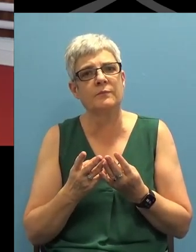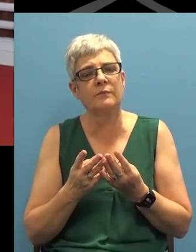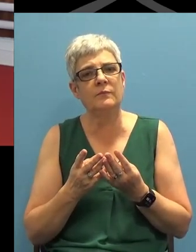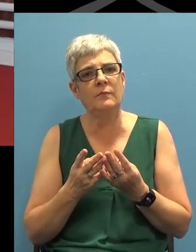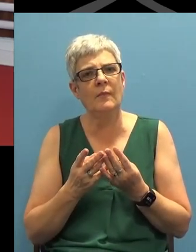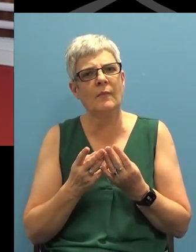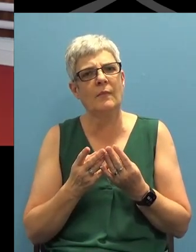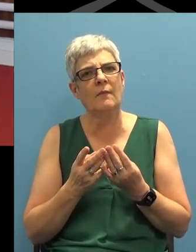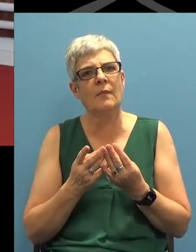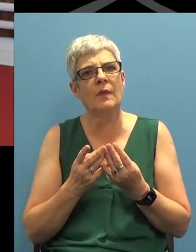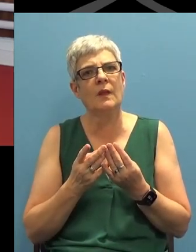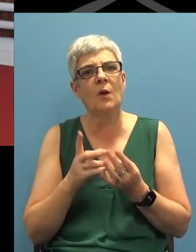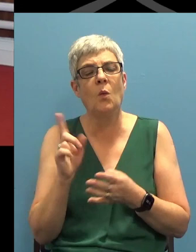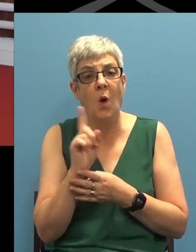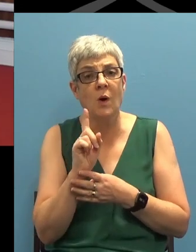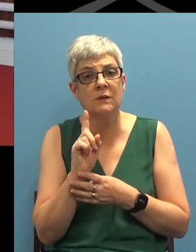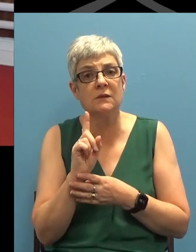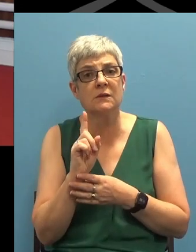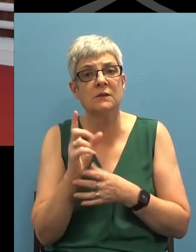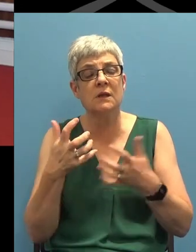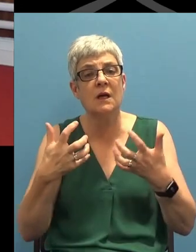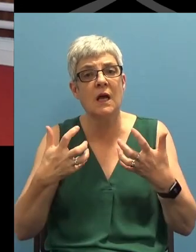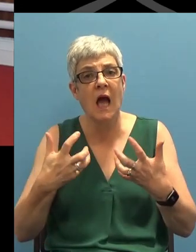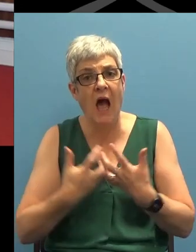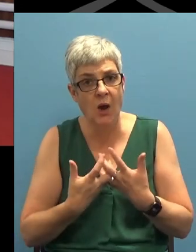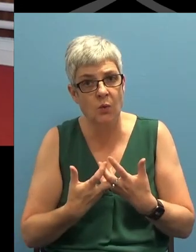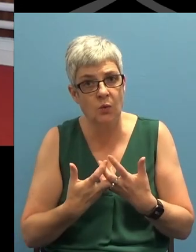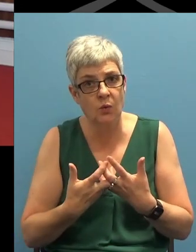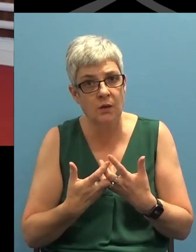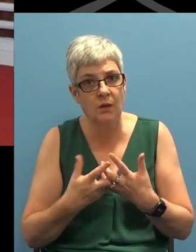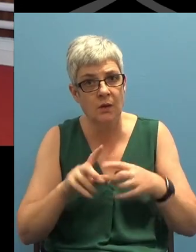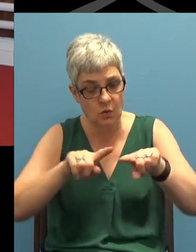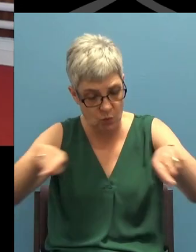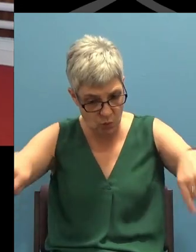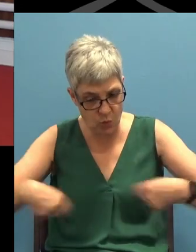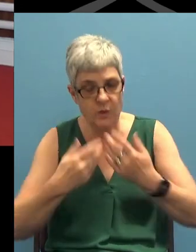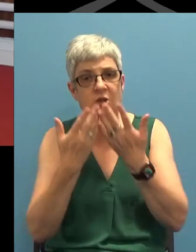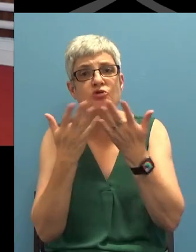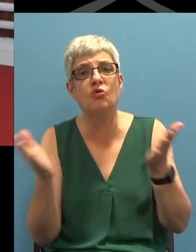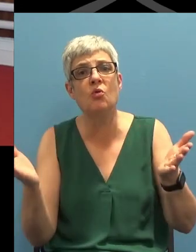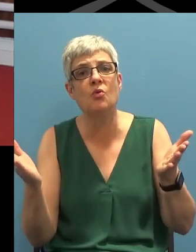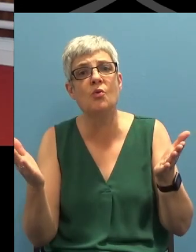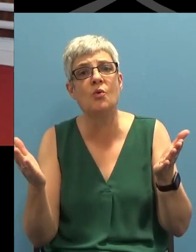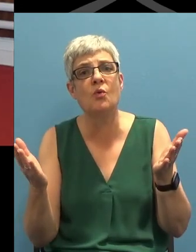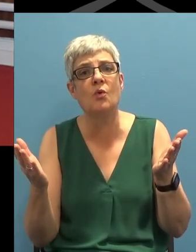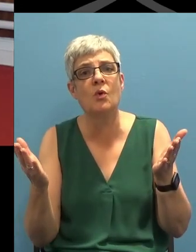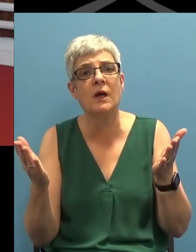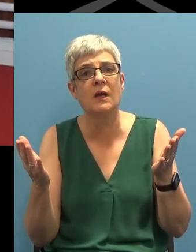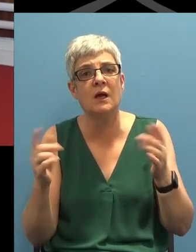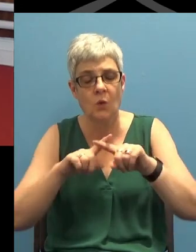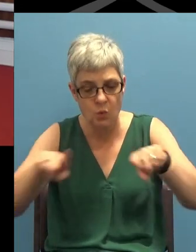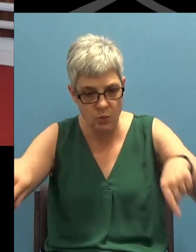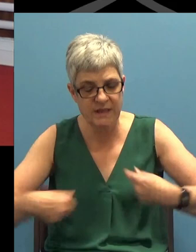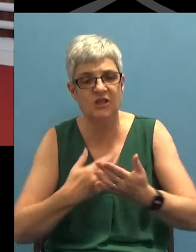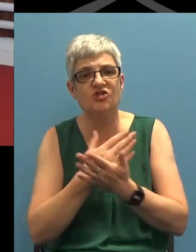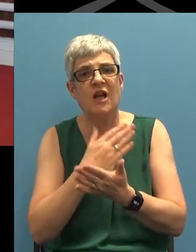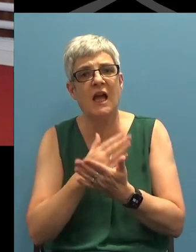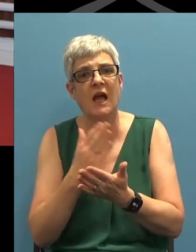What and how do we show and do we